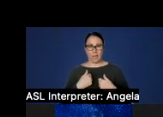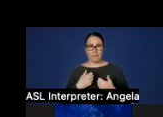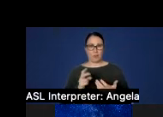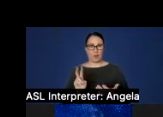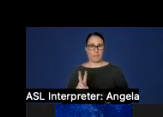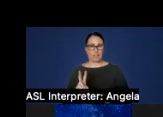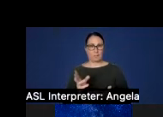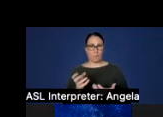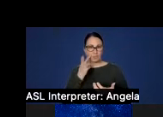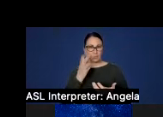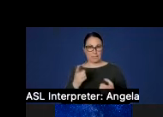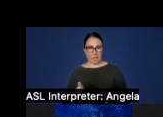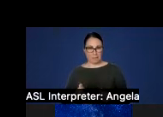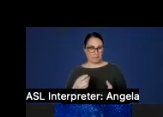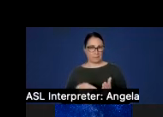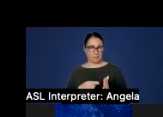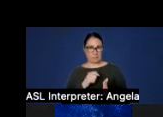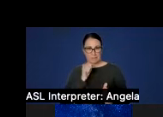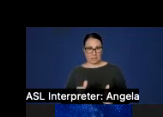see happen. Next slide, please.